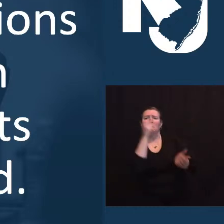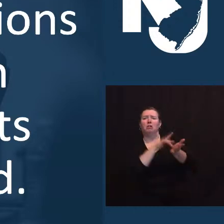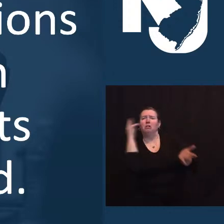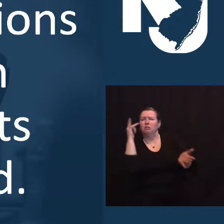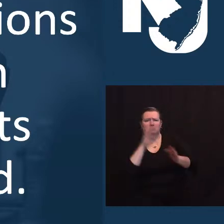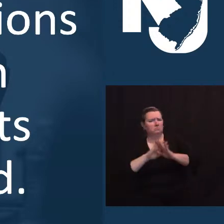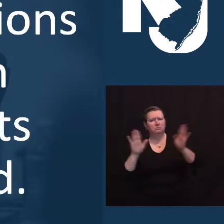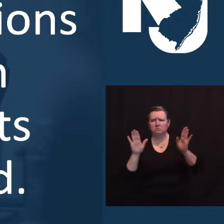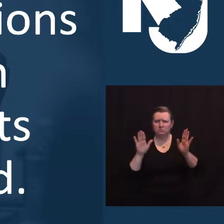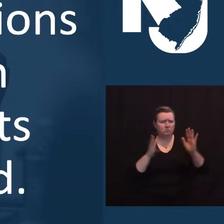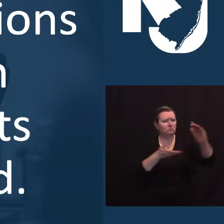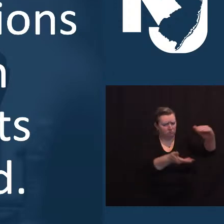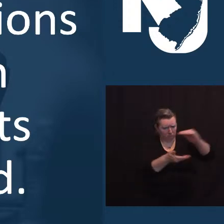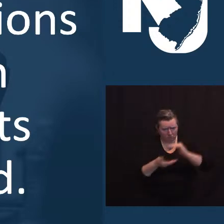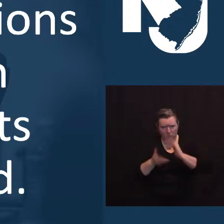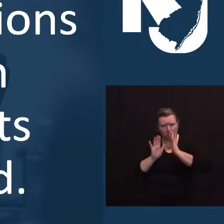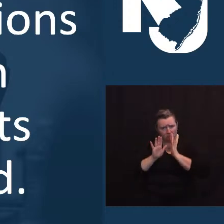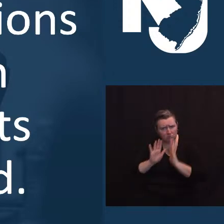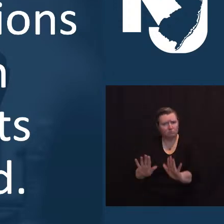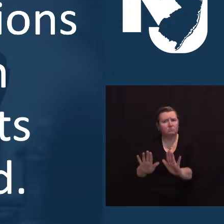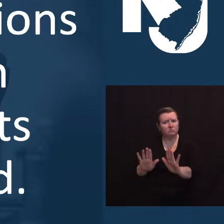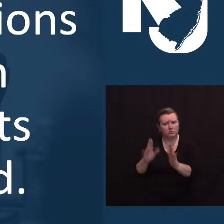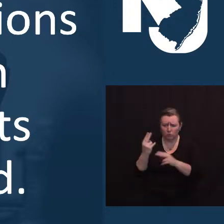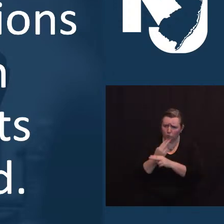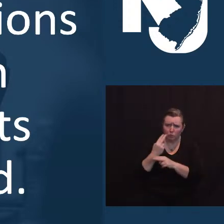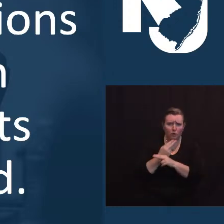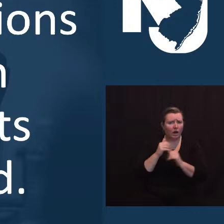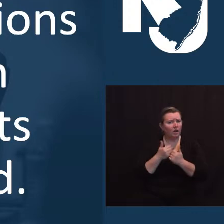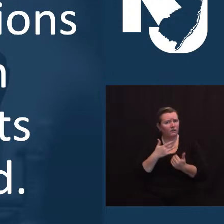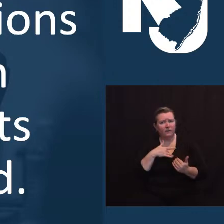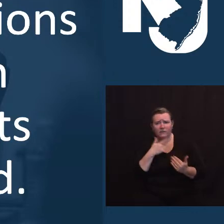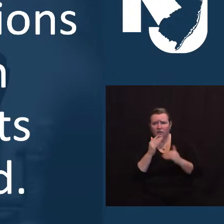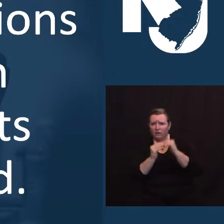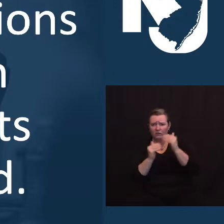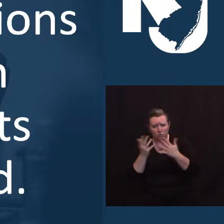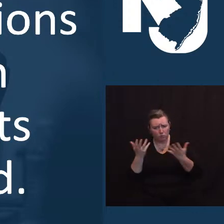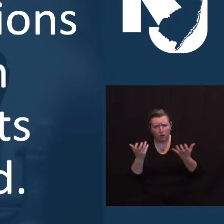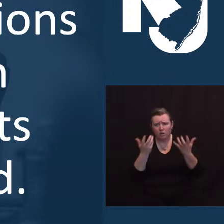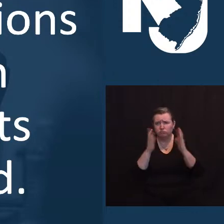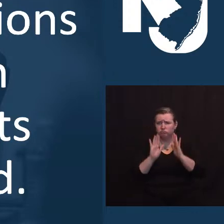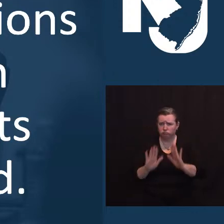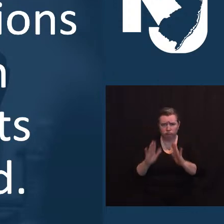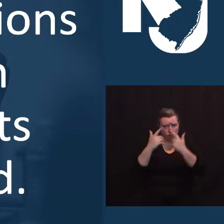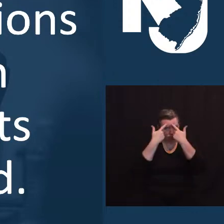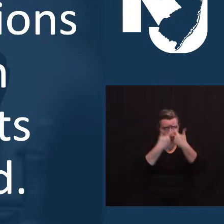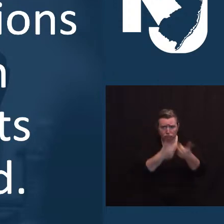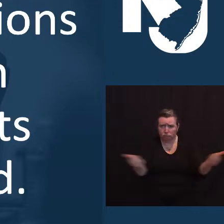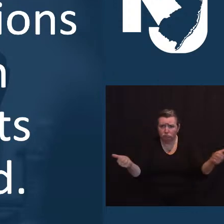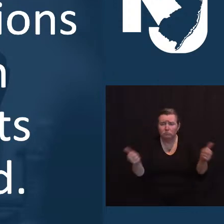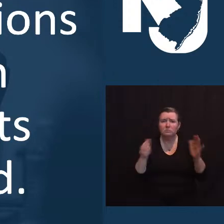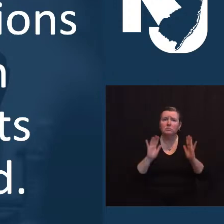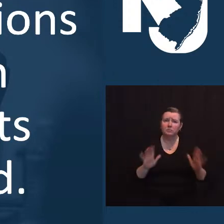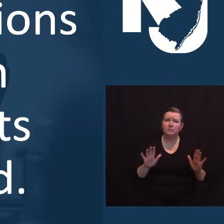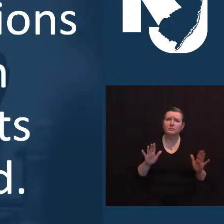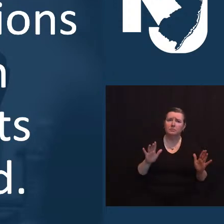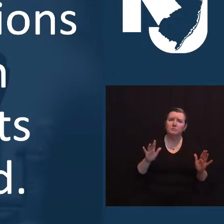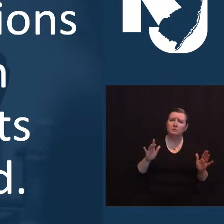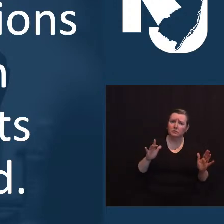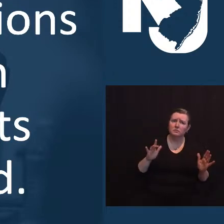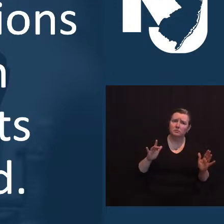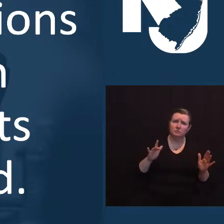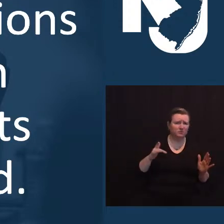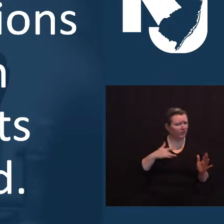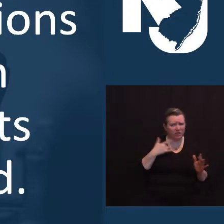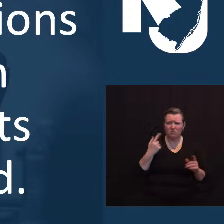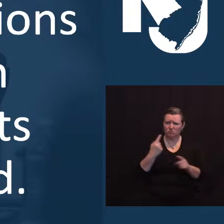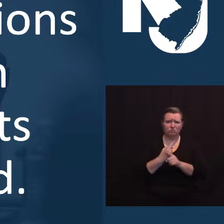they deem necessary. We don't think that's an out-of-line desire, and we are pleased that numerous banking institutions agree with